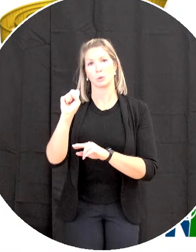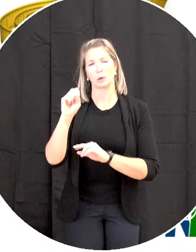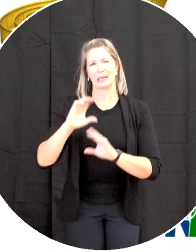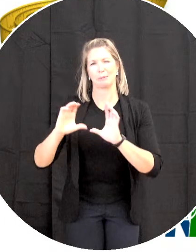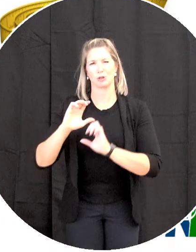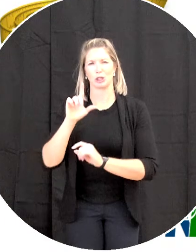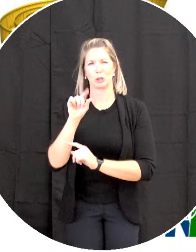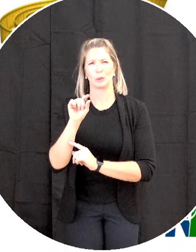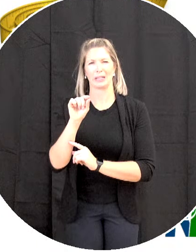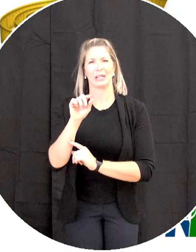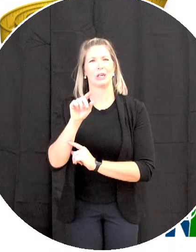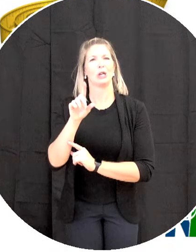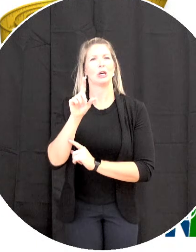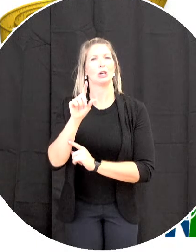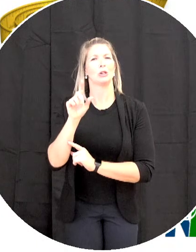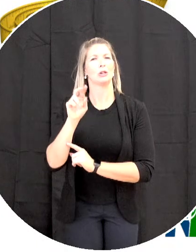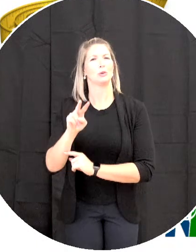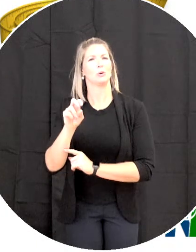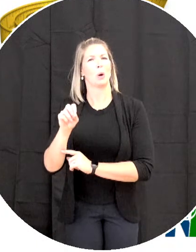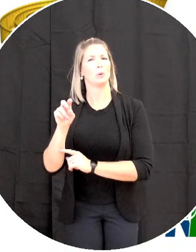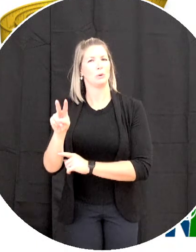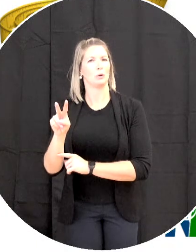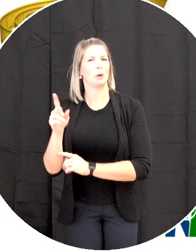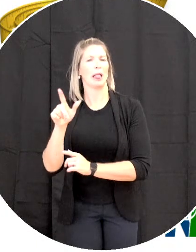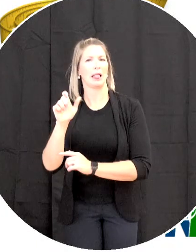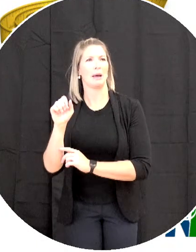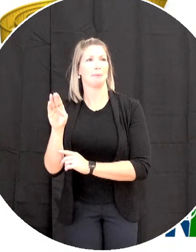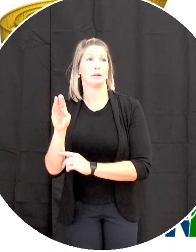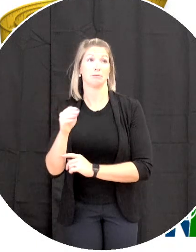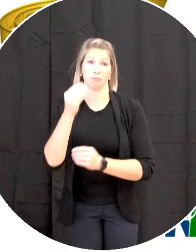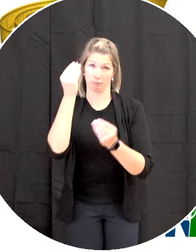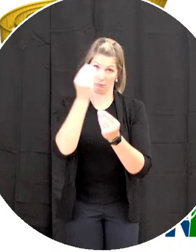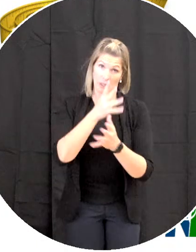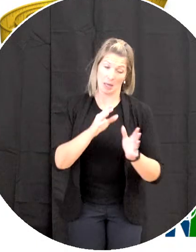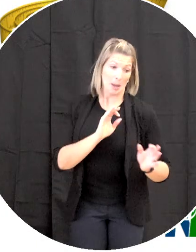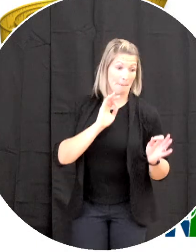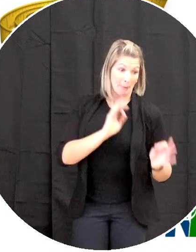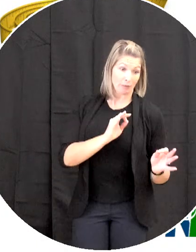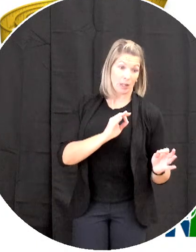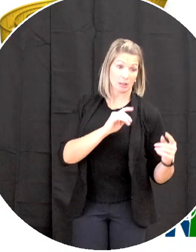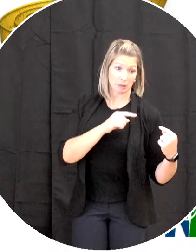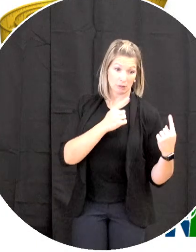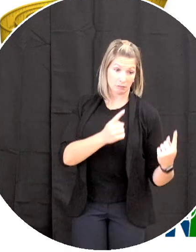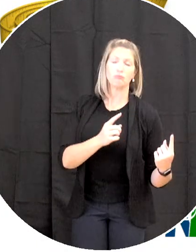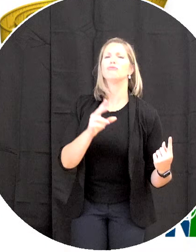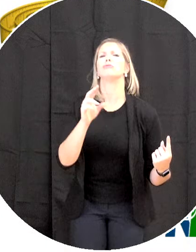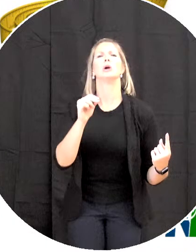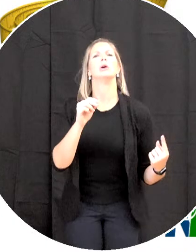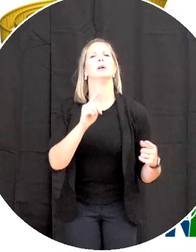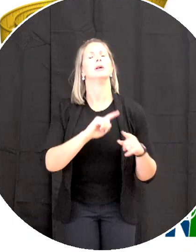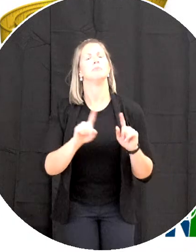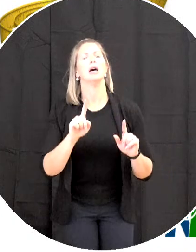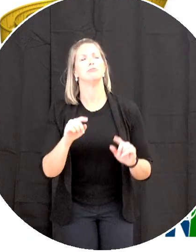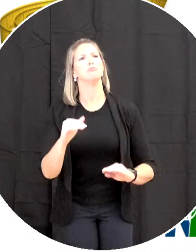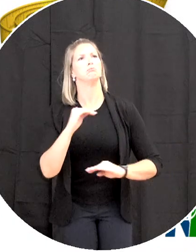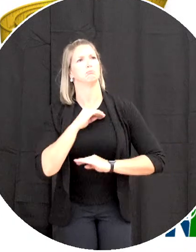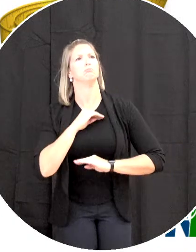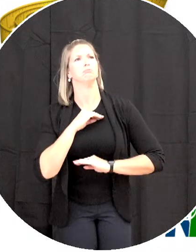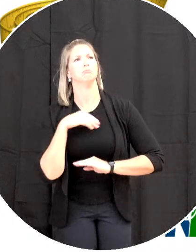Overall, given the circumstances, not perfect, but we'll give ourselves a very, very good grade on this